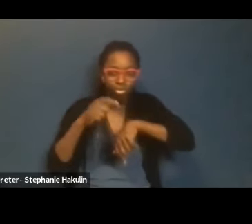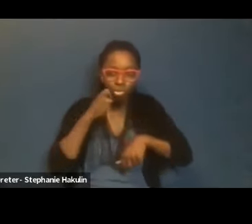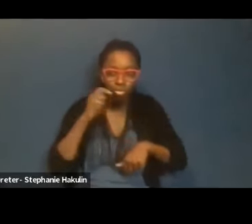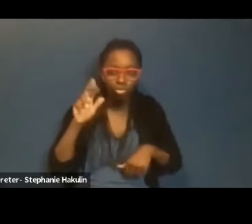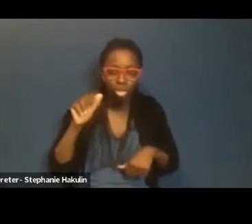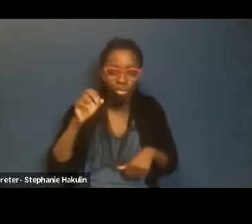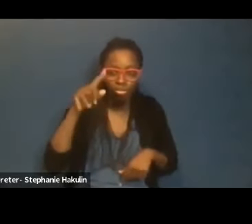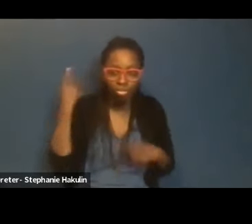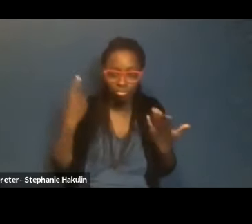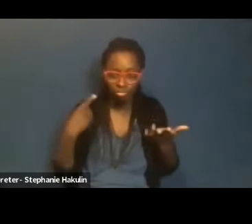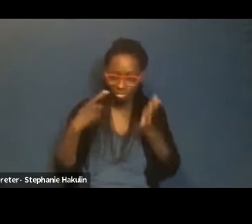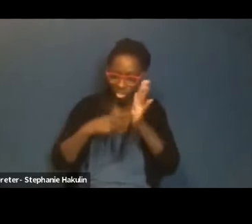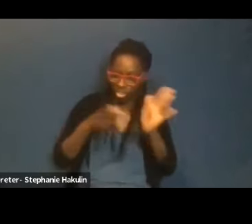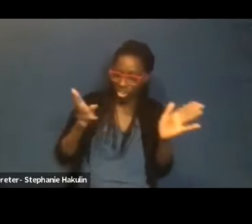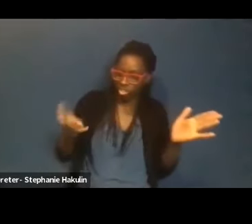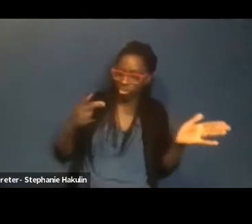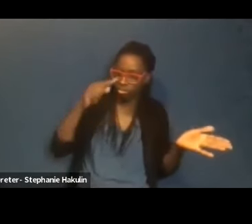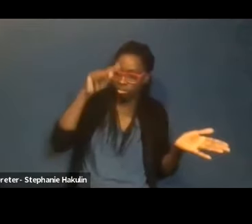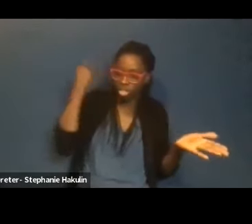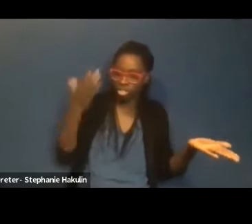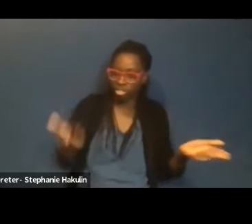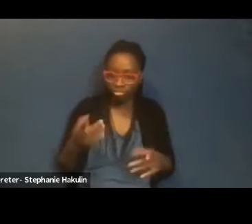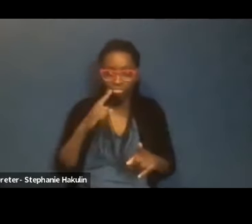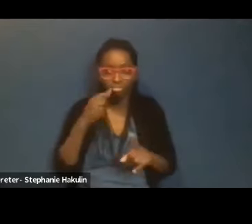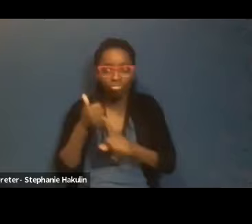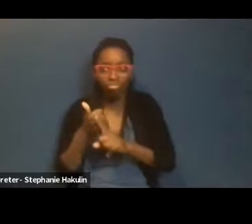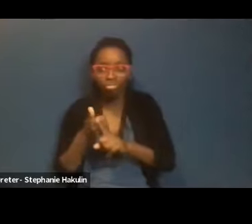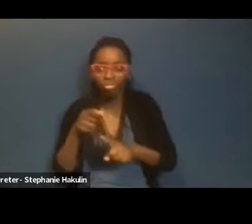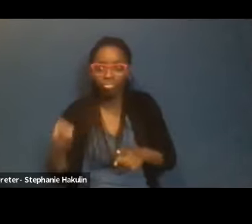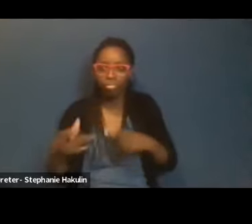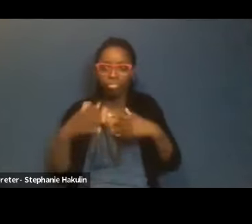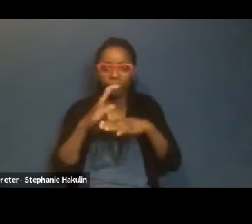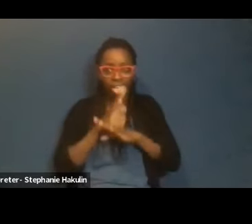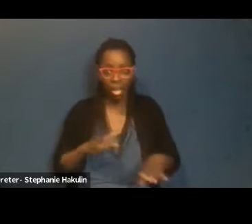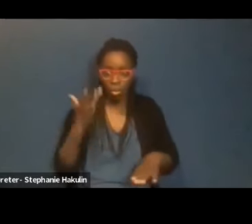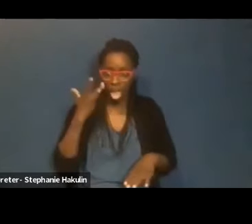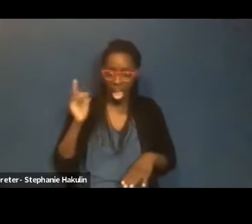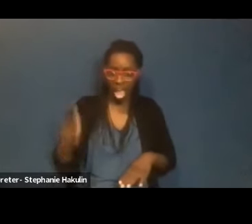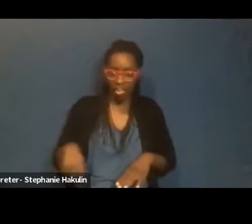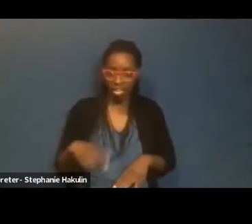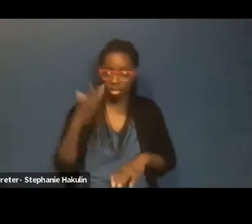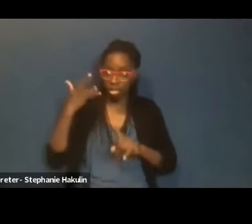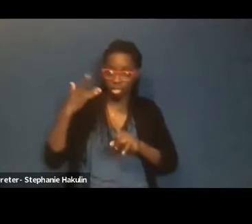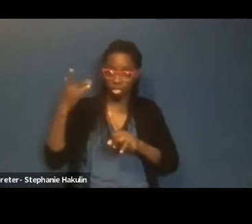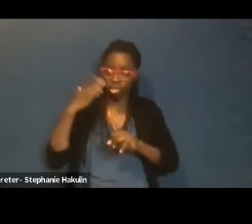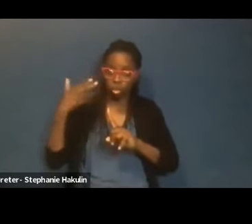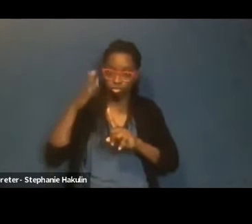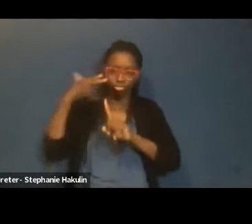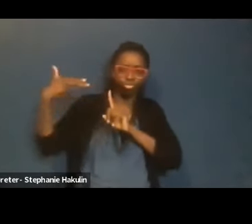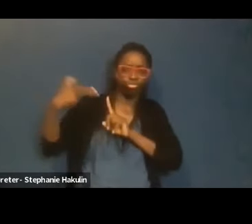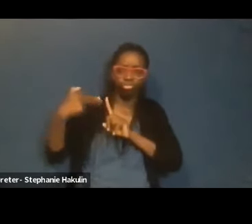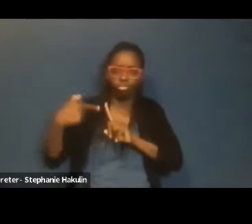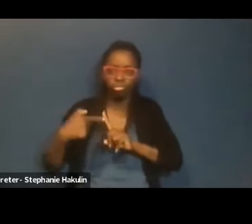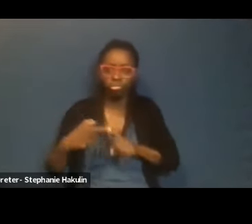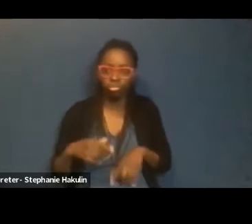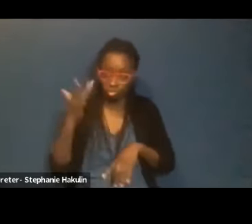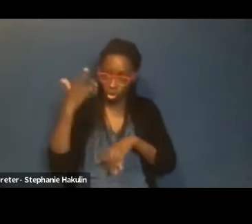a heat seeker. Black boys stay silent because we don't want to make the targets our backs bigger, making it easier for them to pull the trigger. Should we not get another